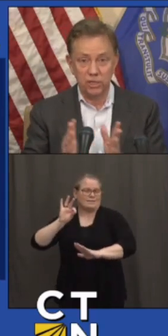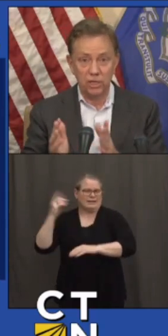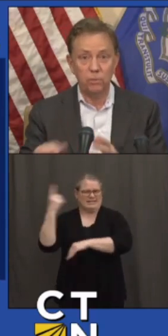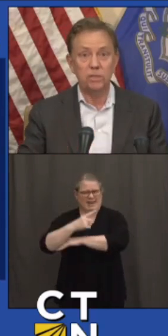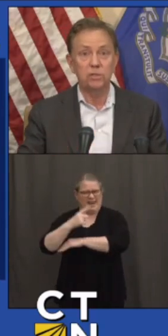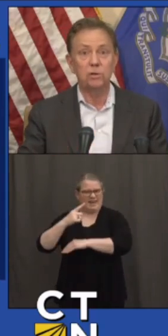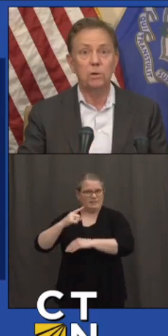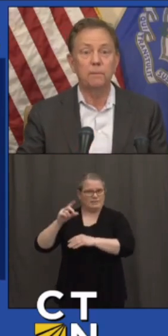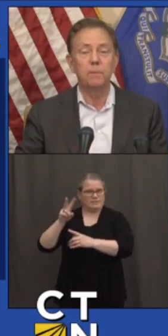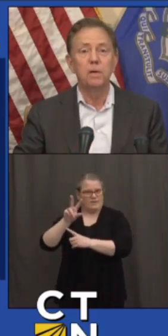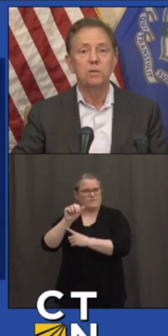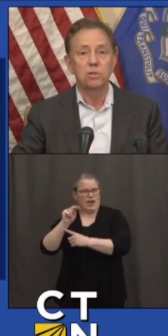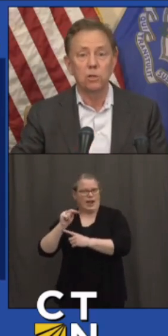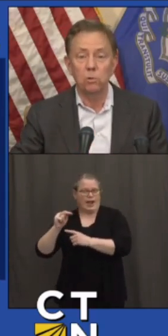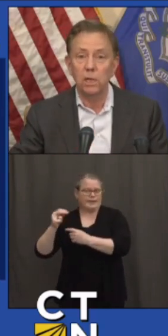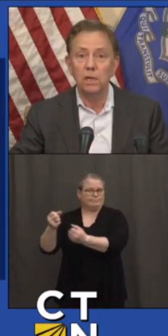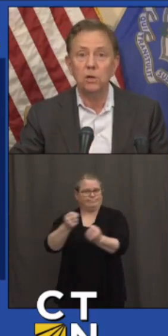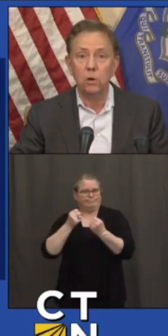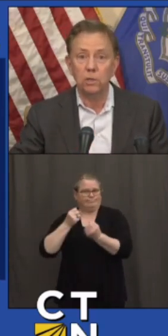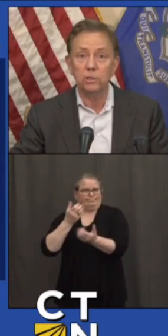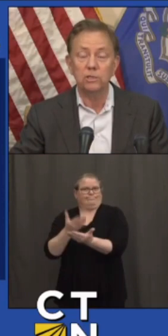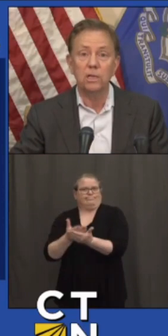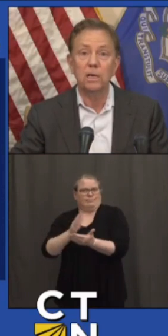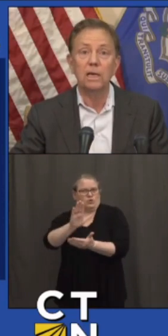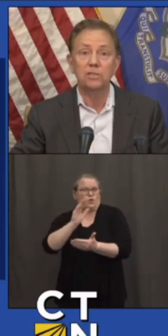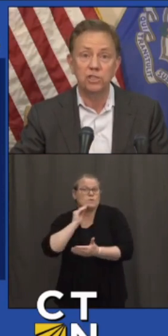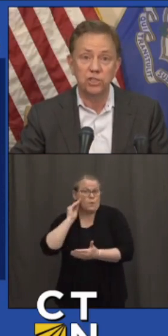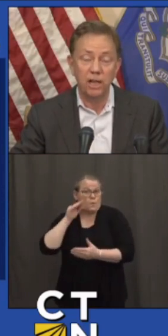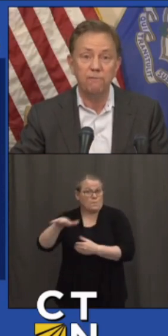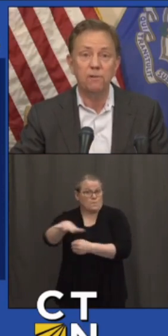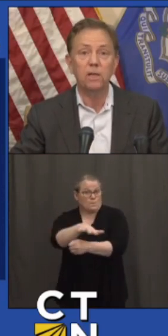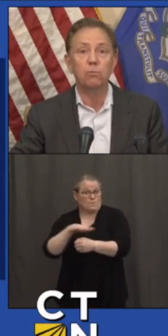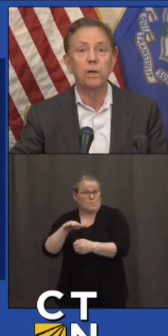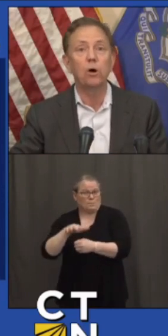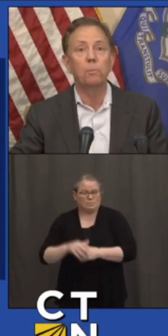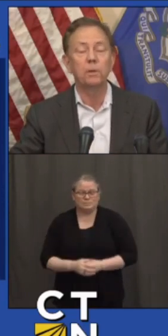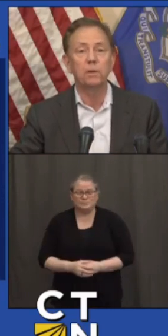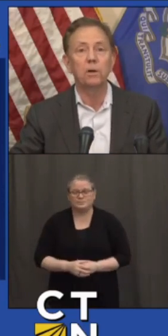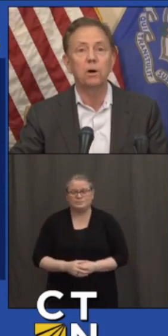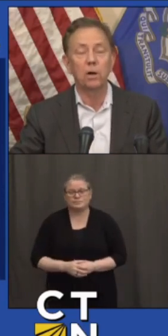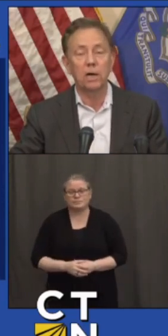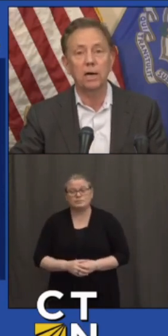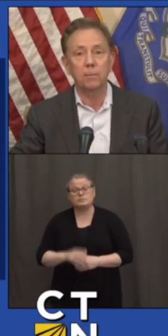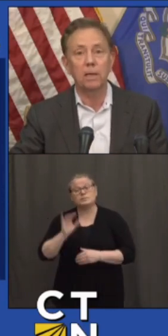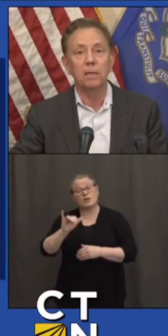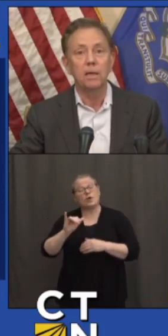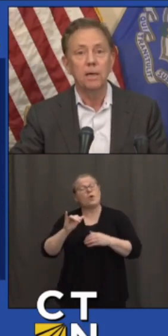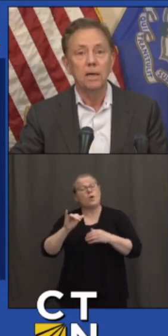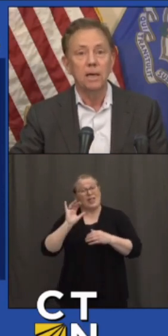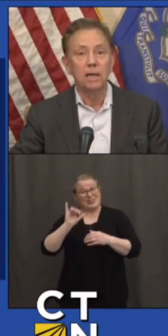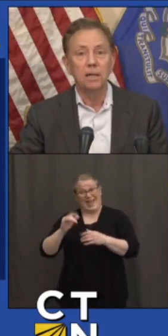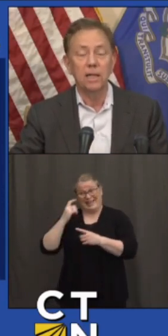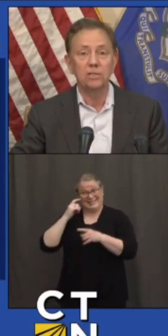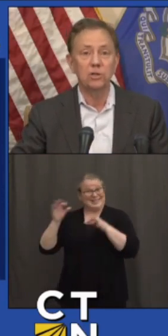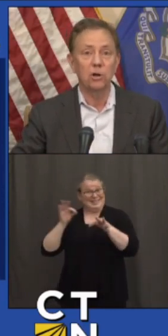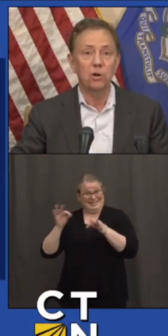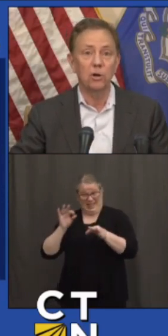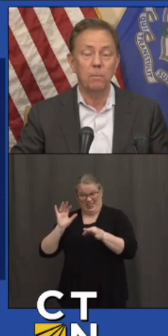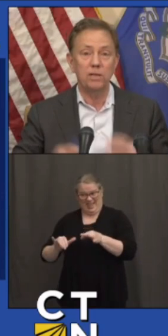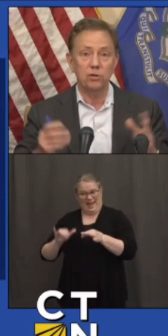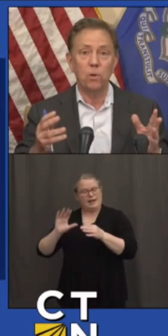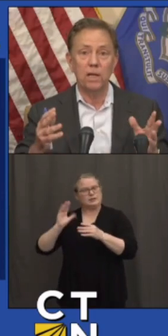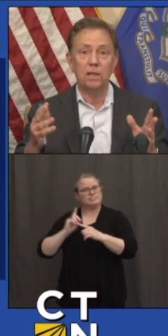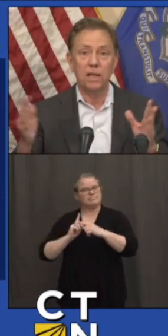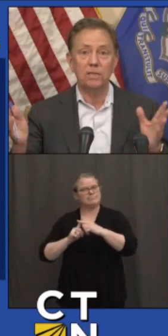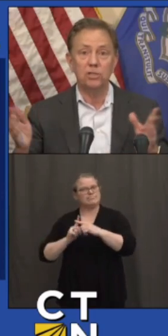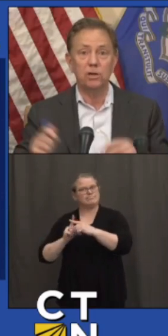and continuing to slowly, cautiously, and safely reopen our economy. And that started on